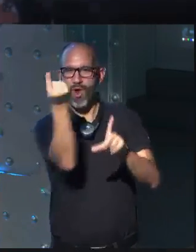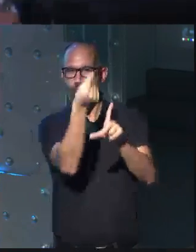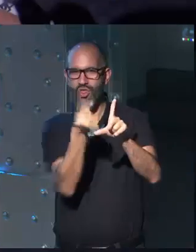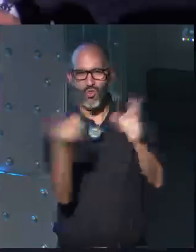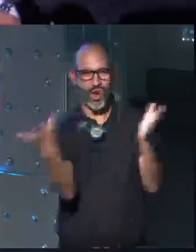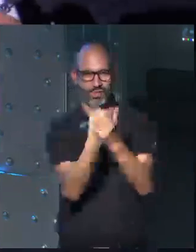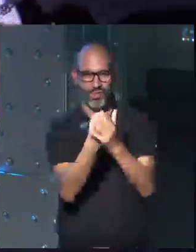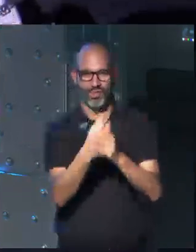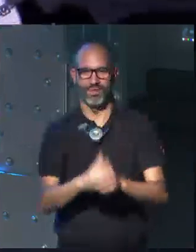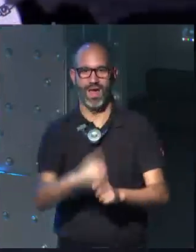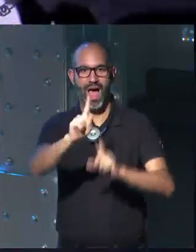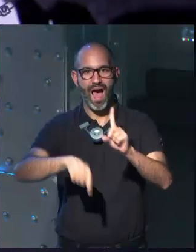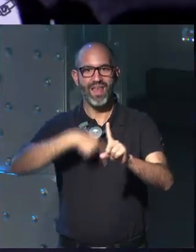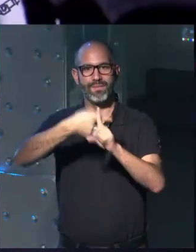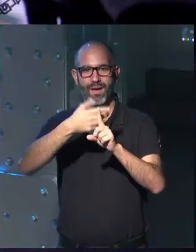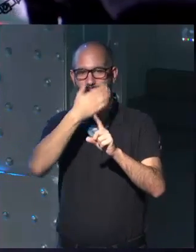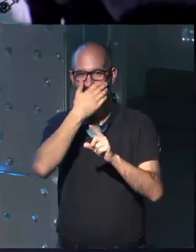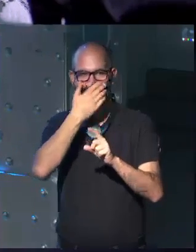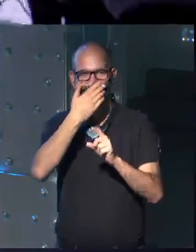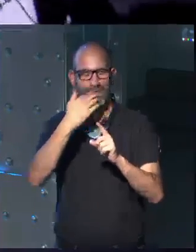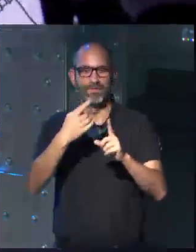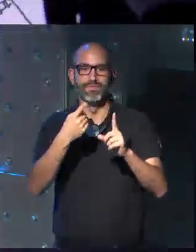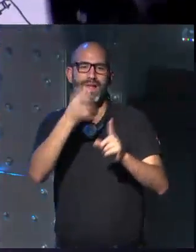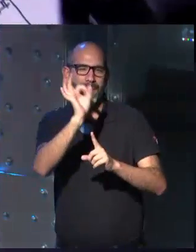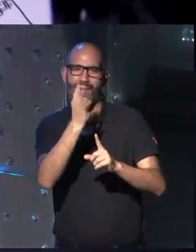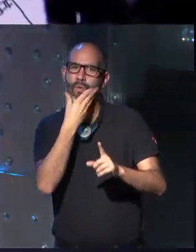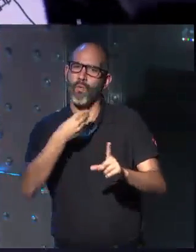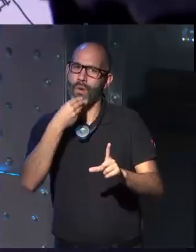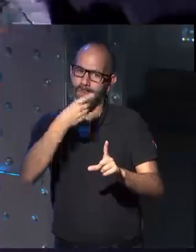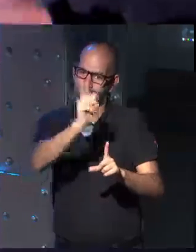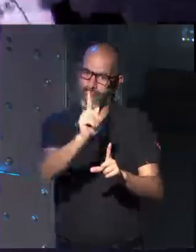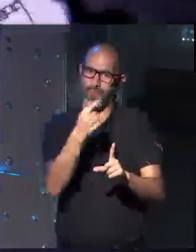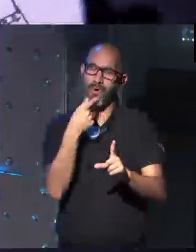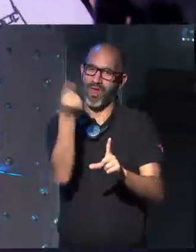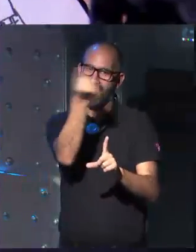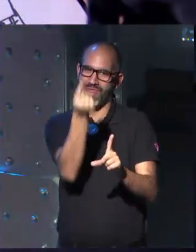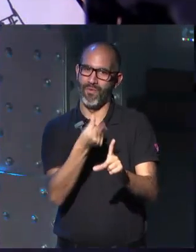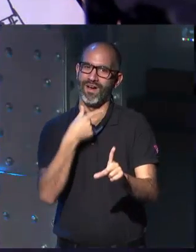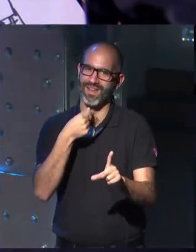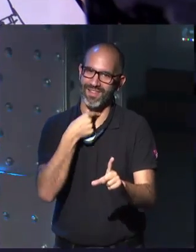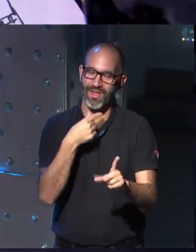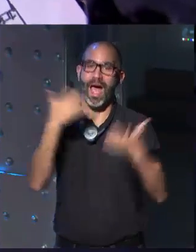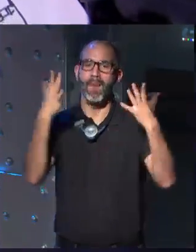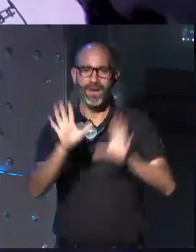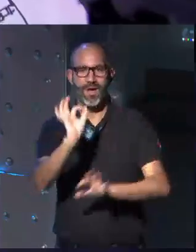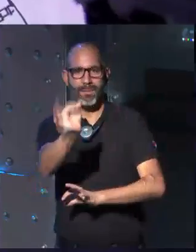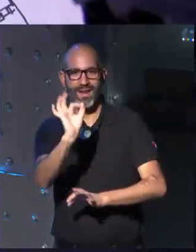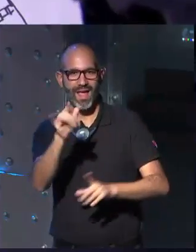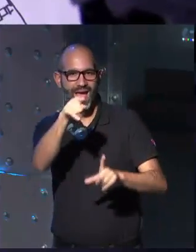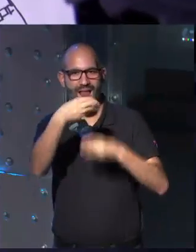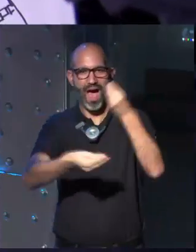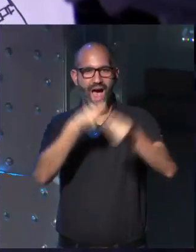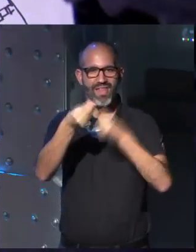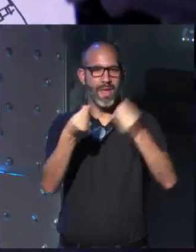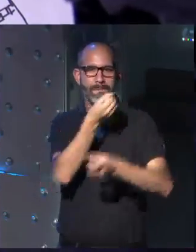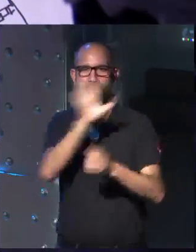He's drawing everything as I speak. But I must admit, it don't come out too pretty with it. But he